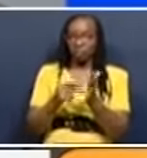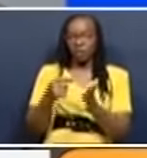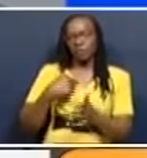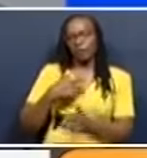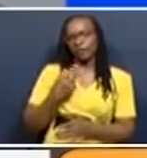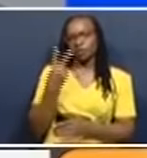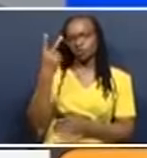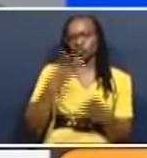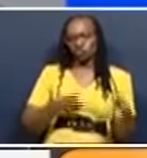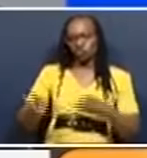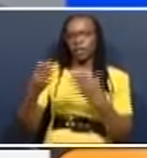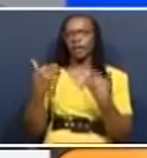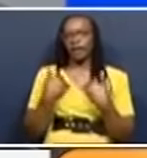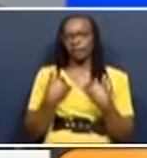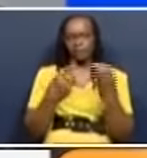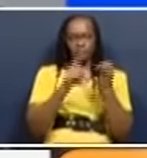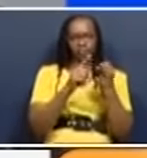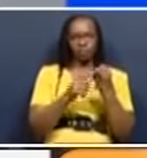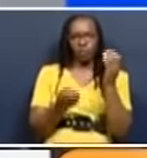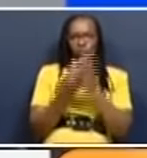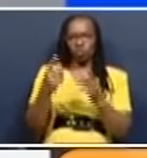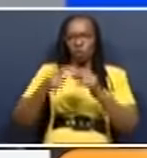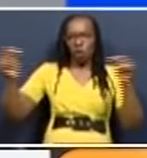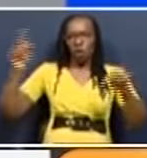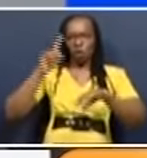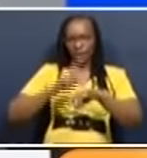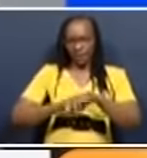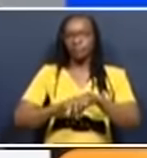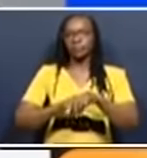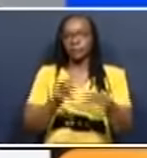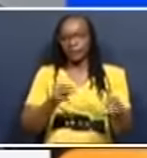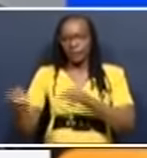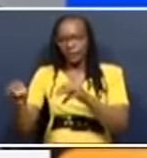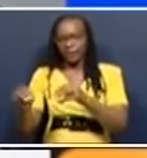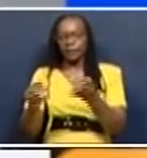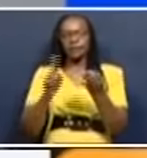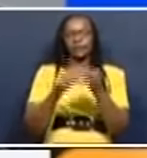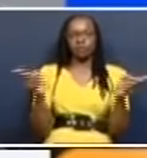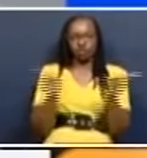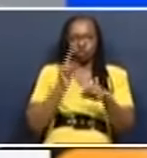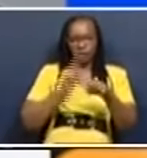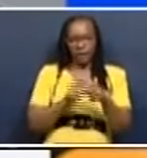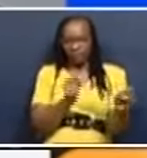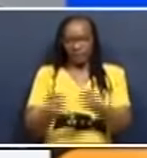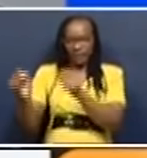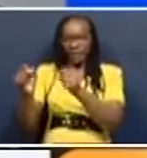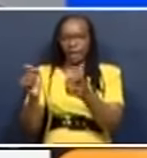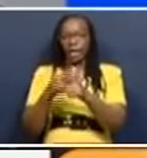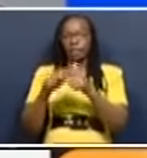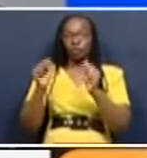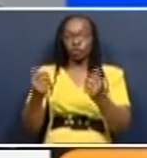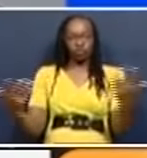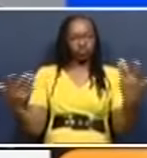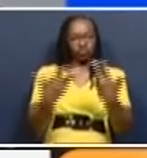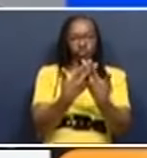ways. Create long-term strategies and also short-term strategies so that we are able to connect them, the